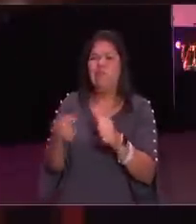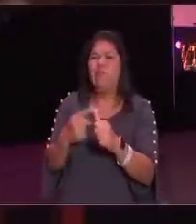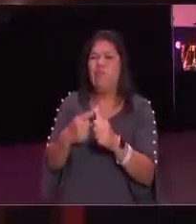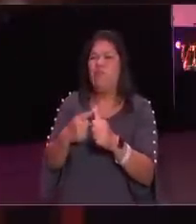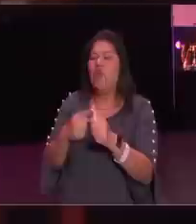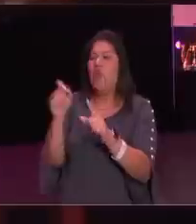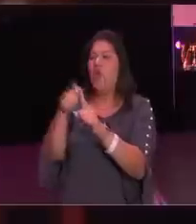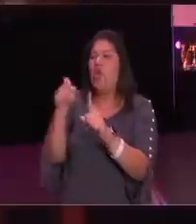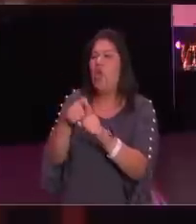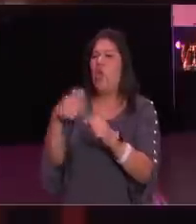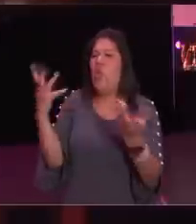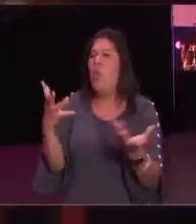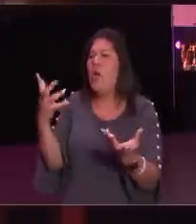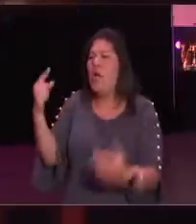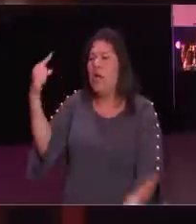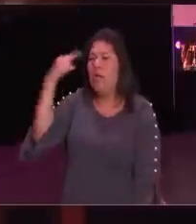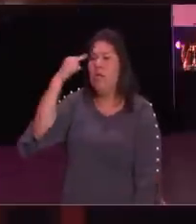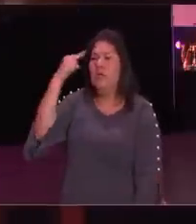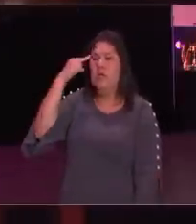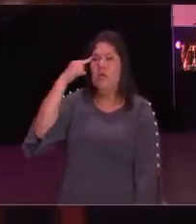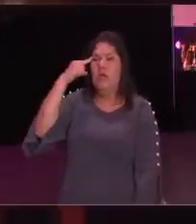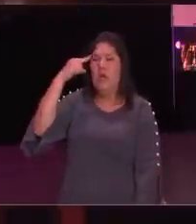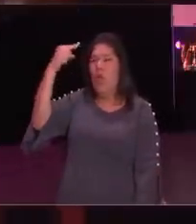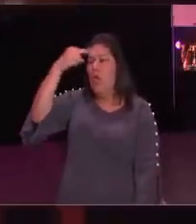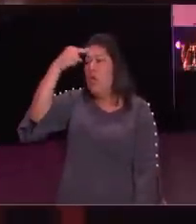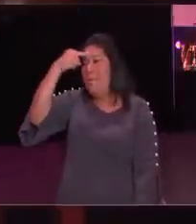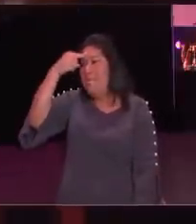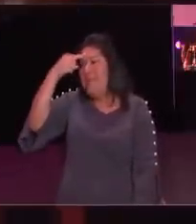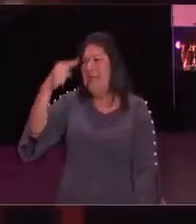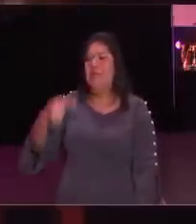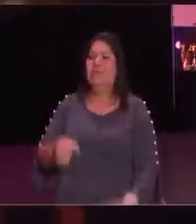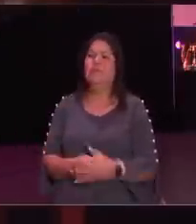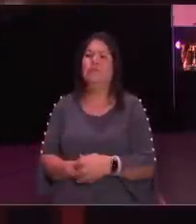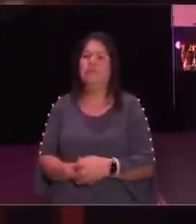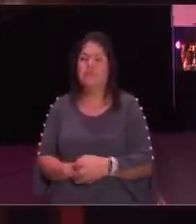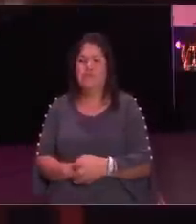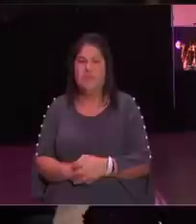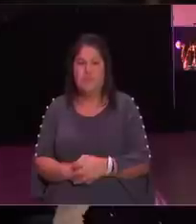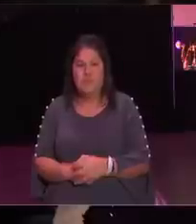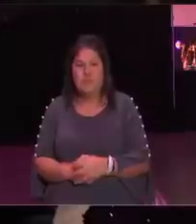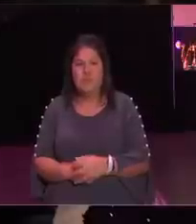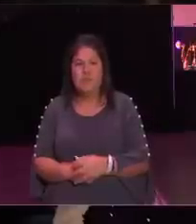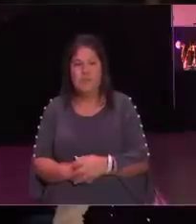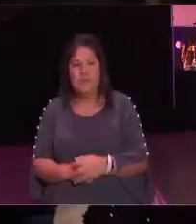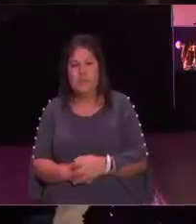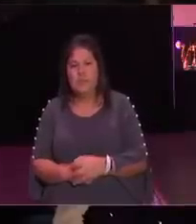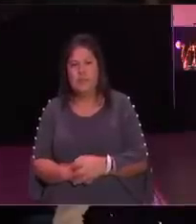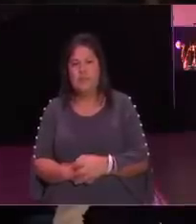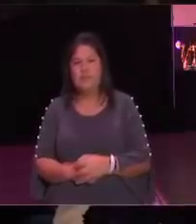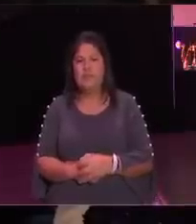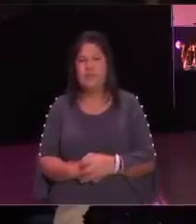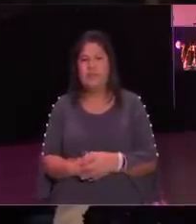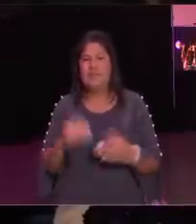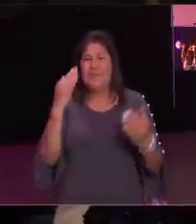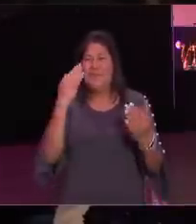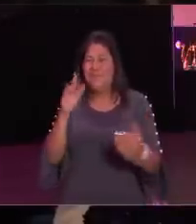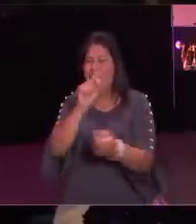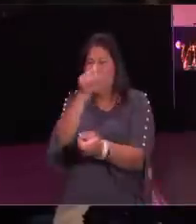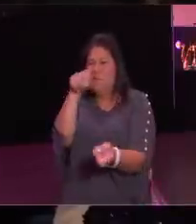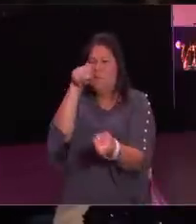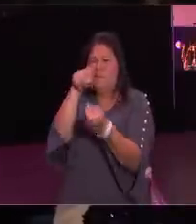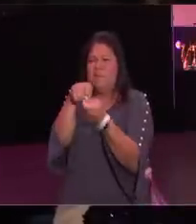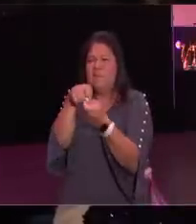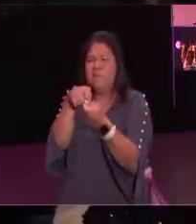he will attack you is in your head or your mind. We don't know